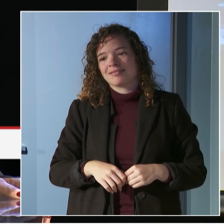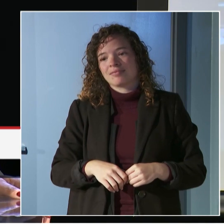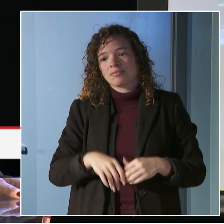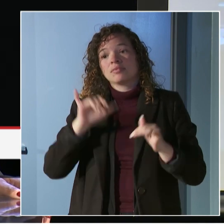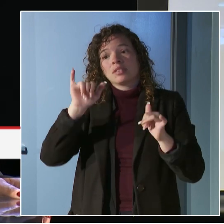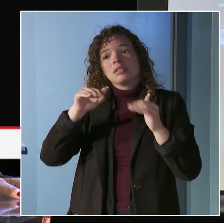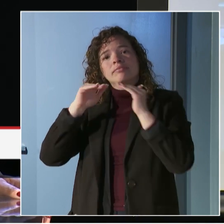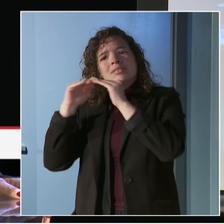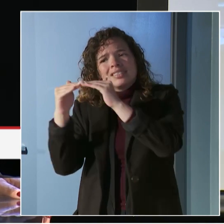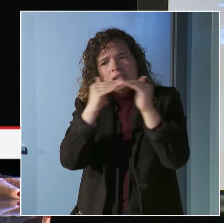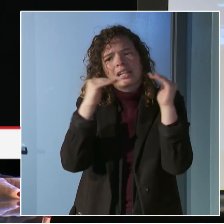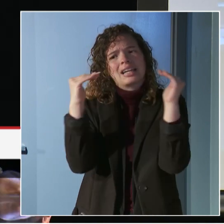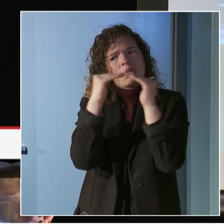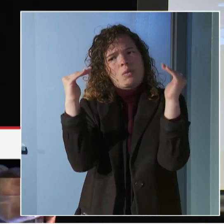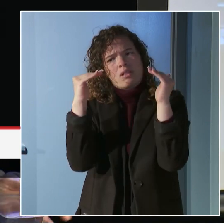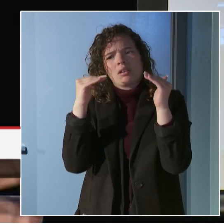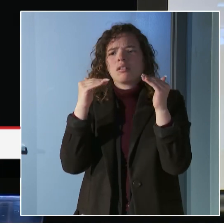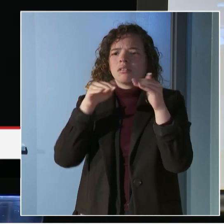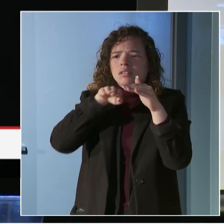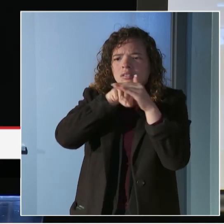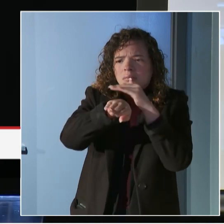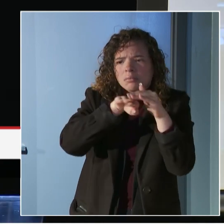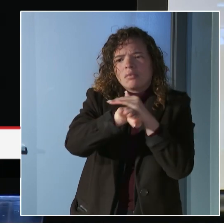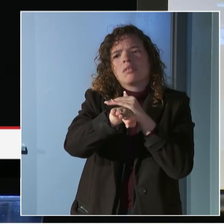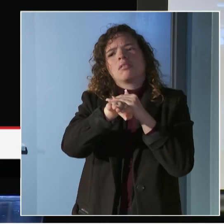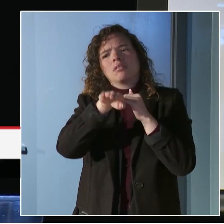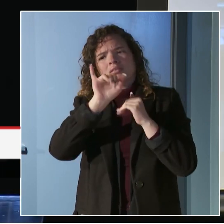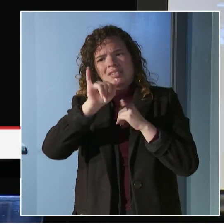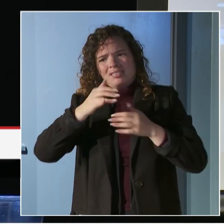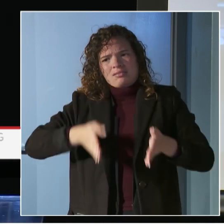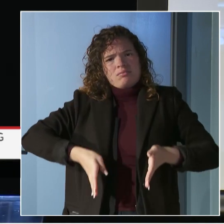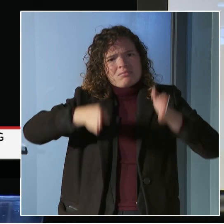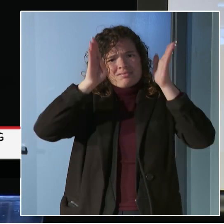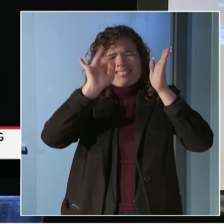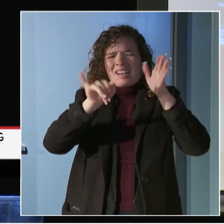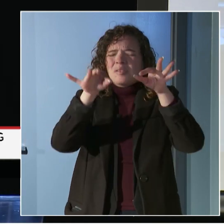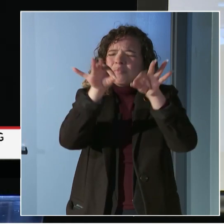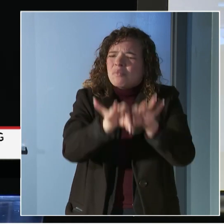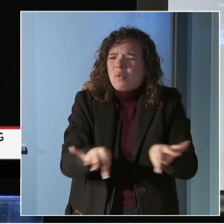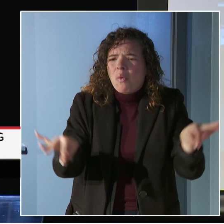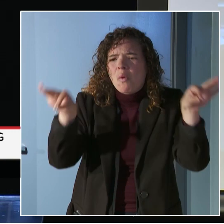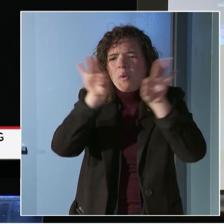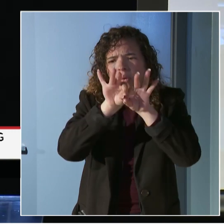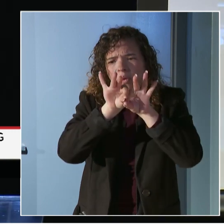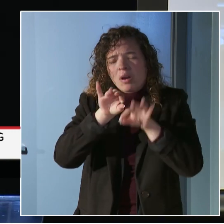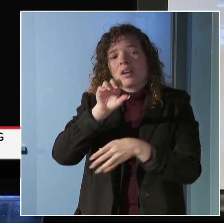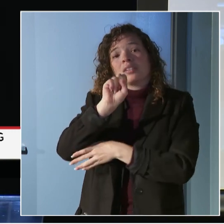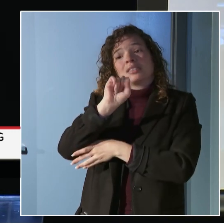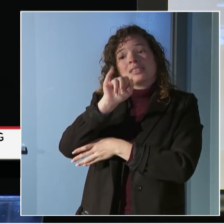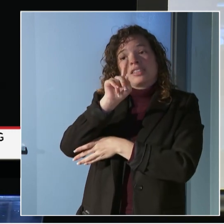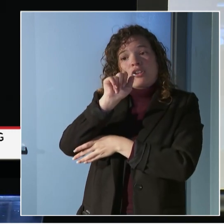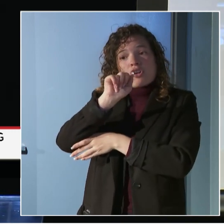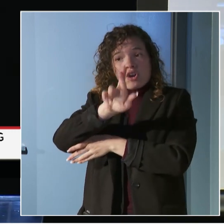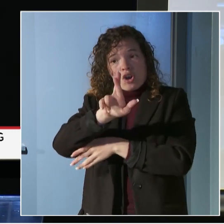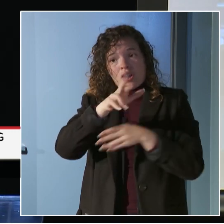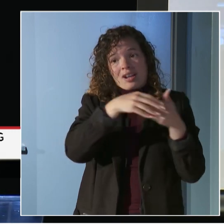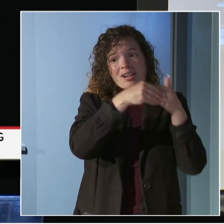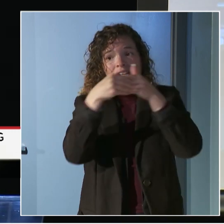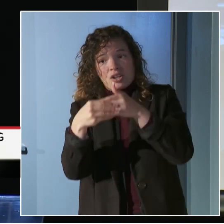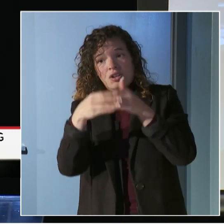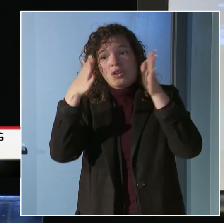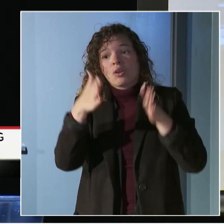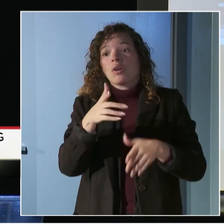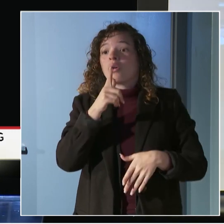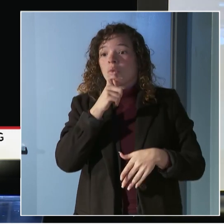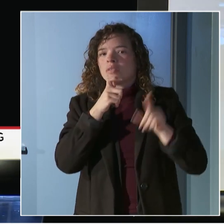place really matters. Sitar volunteer leader Ralph Dweck knows that, and he helped